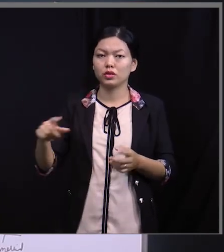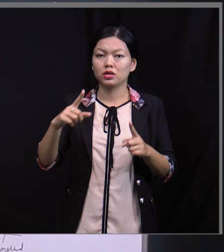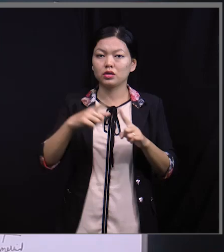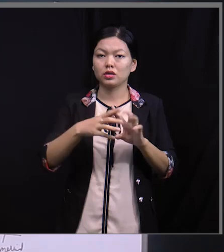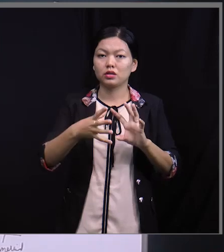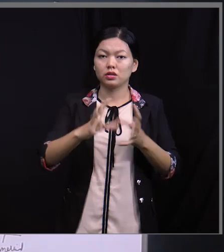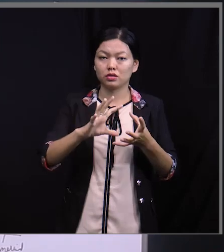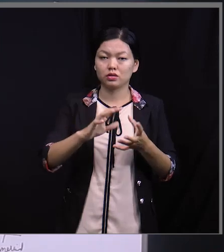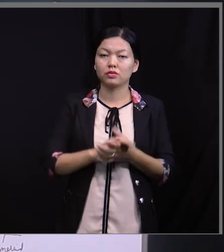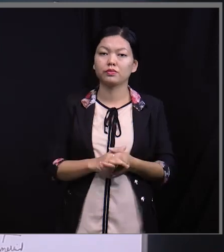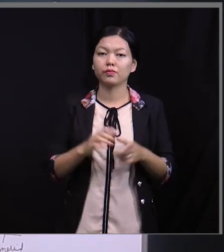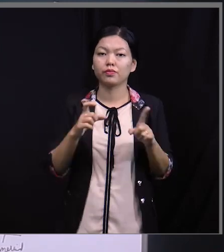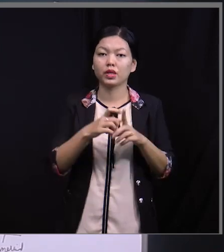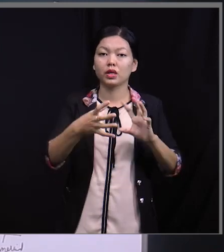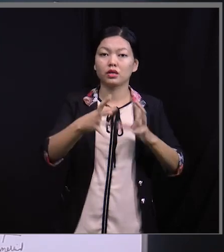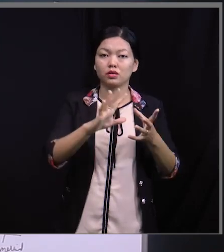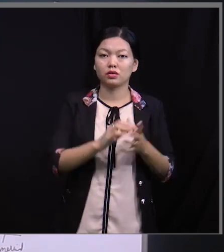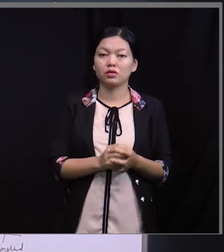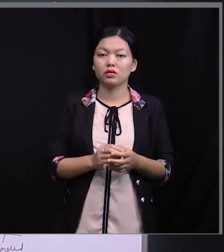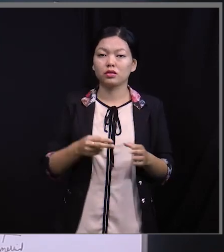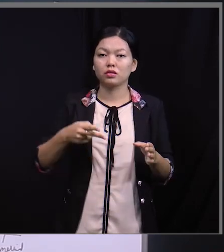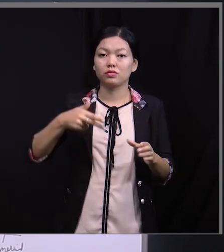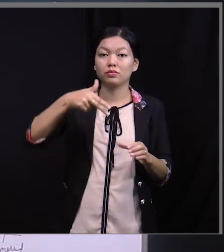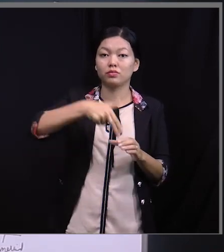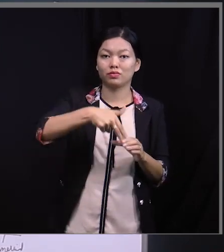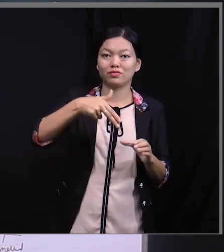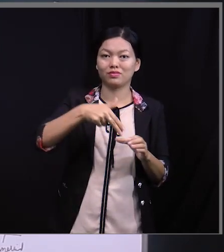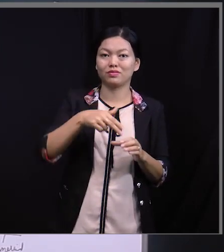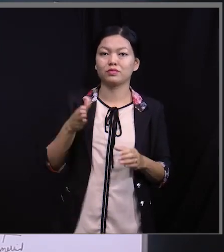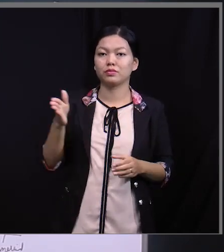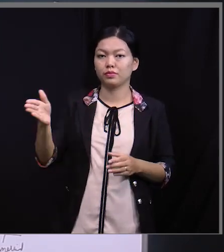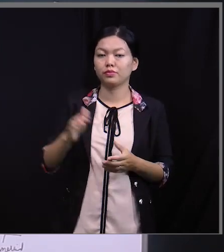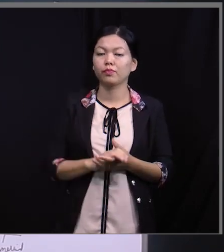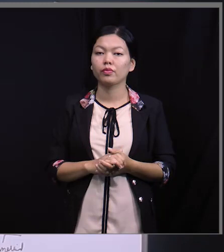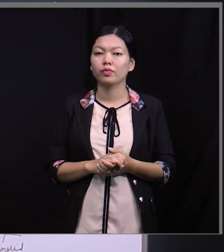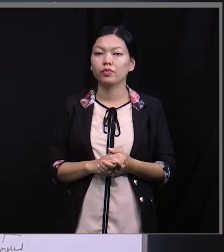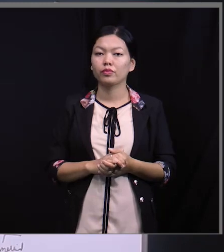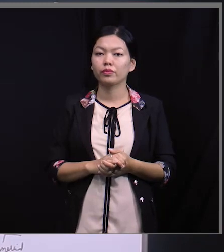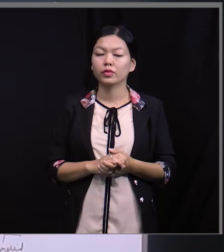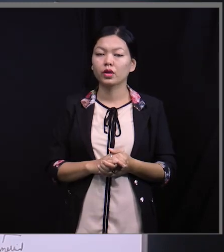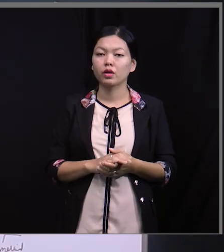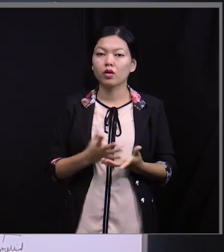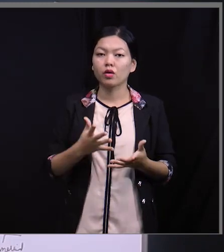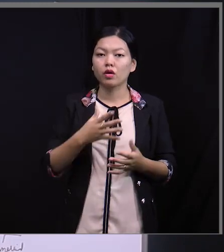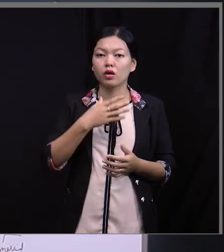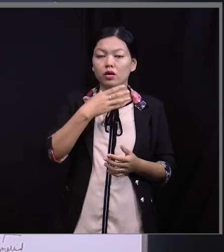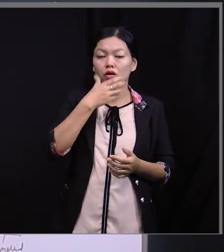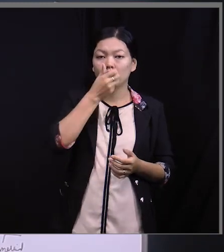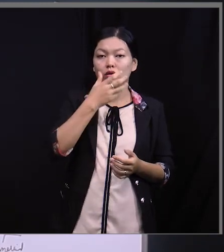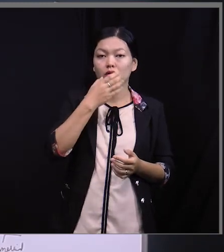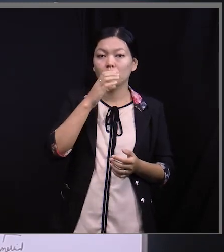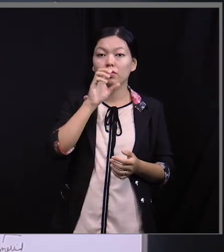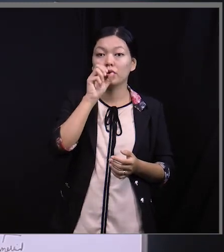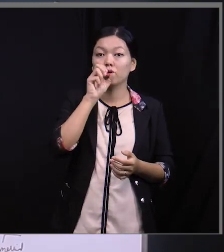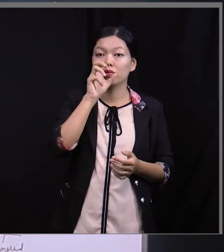digital, and this petroleum, right? So have you heard of the mango garden of this Mukesh